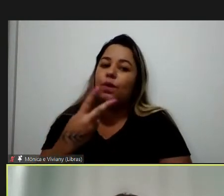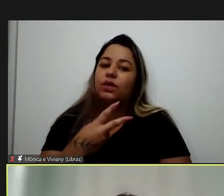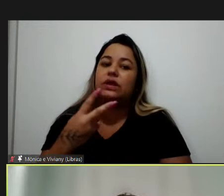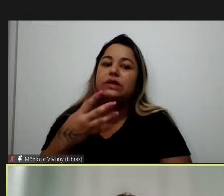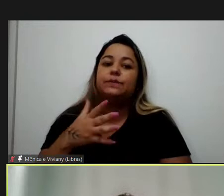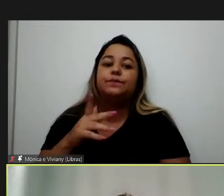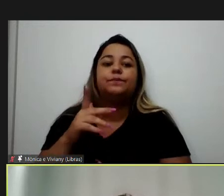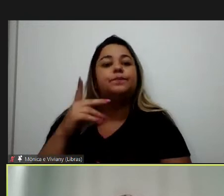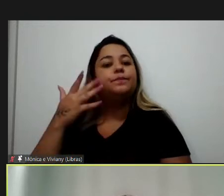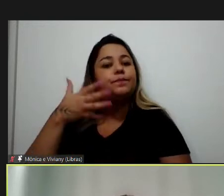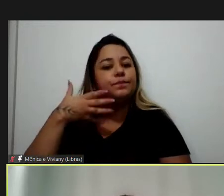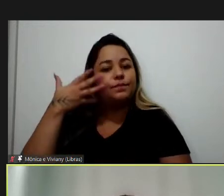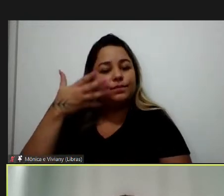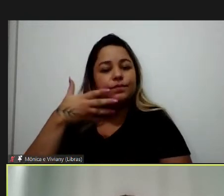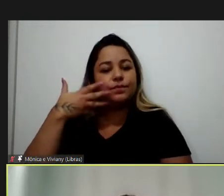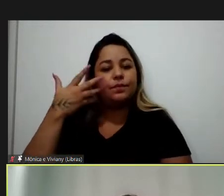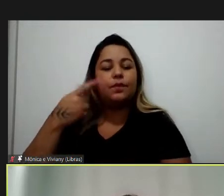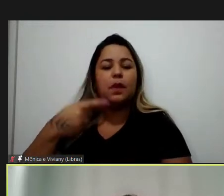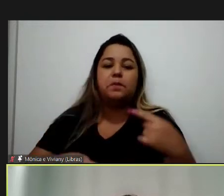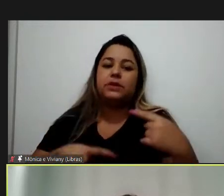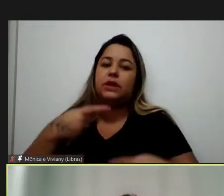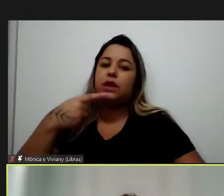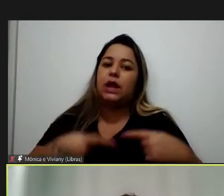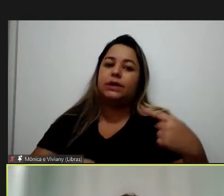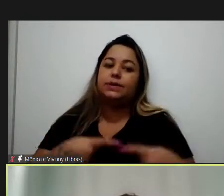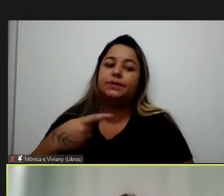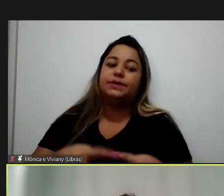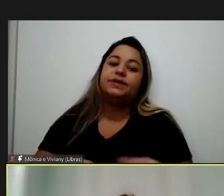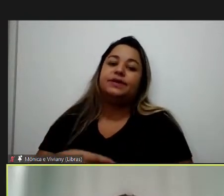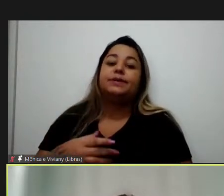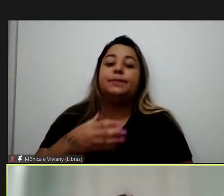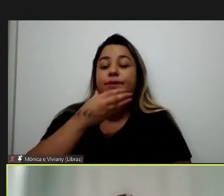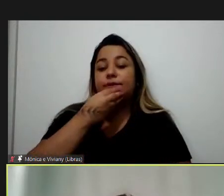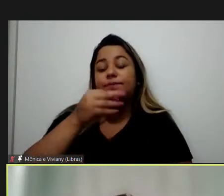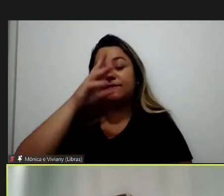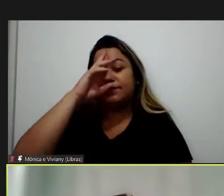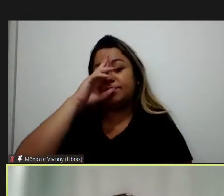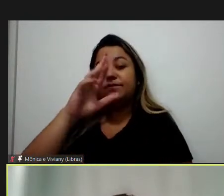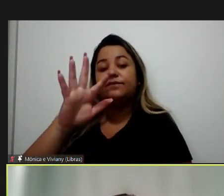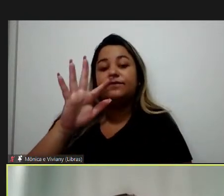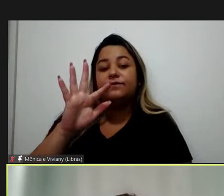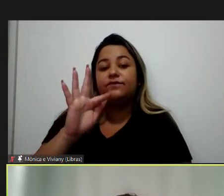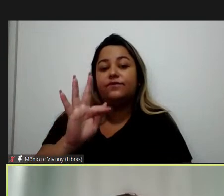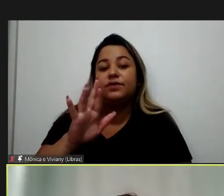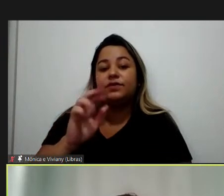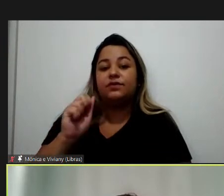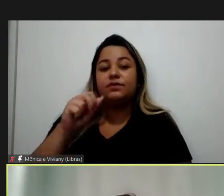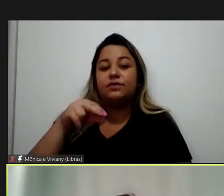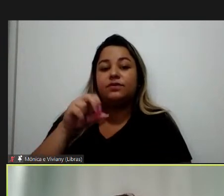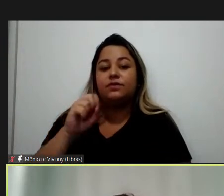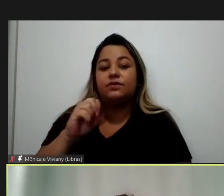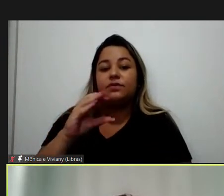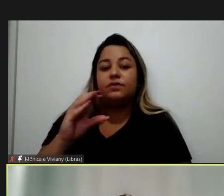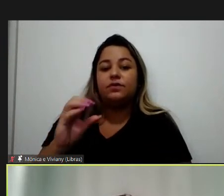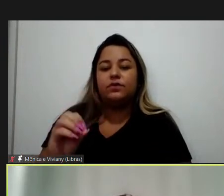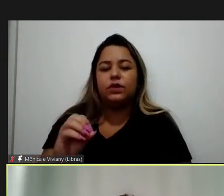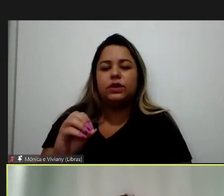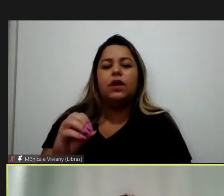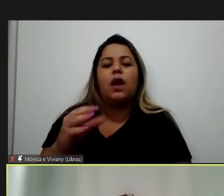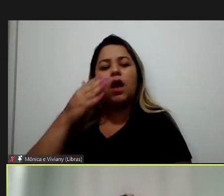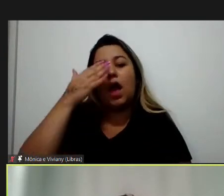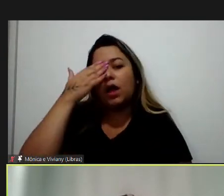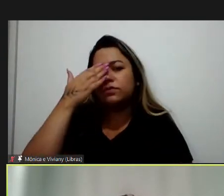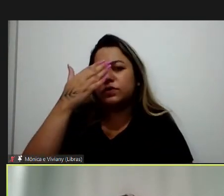of your presence, the panelists, and Mr. Francesco, in the name of the Coordination of Food